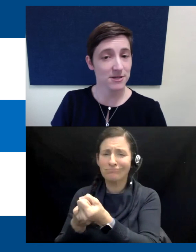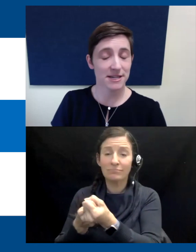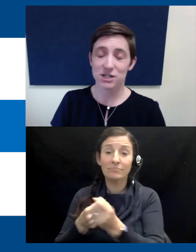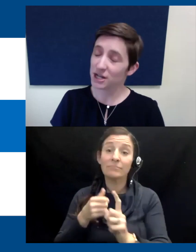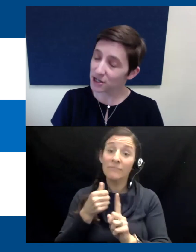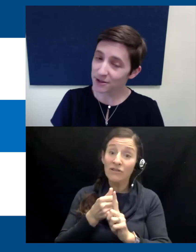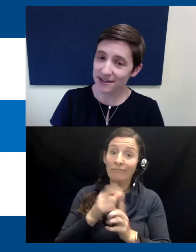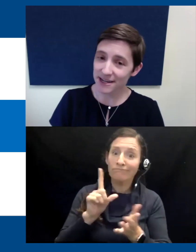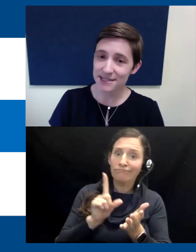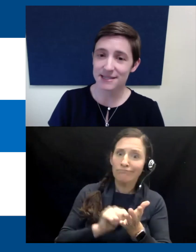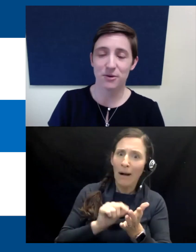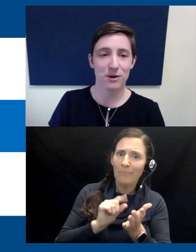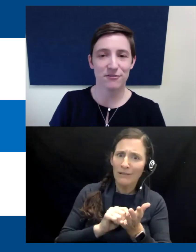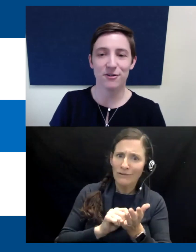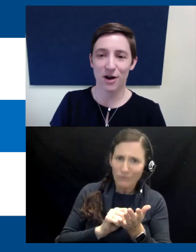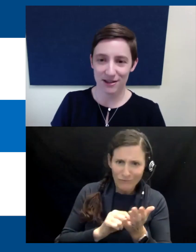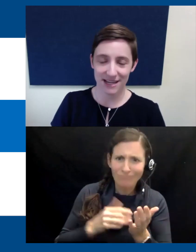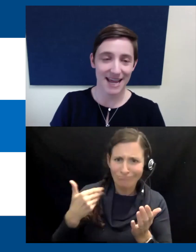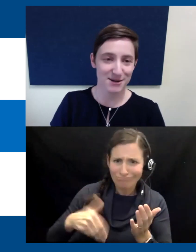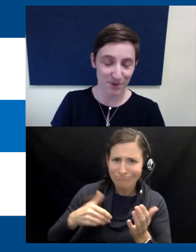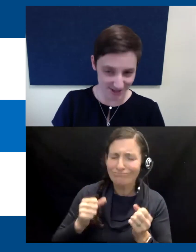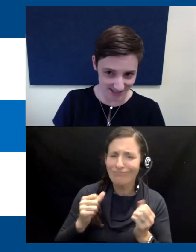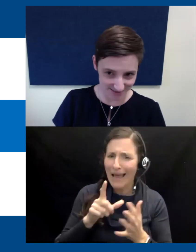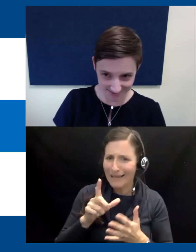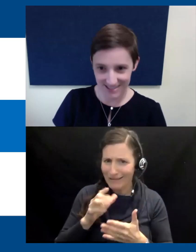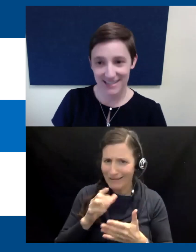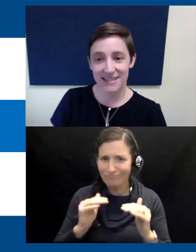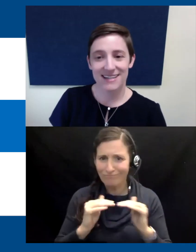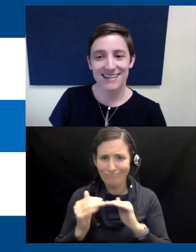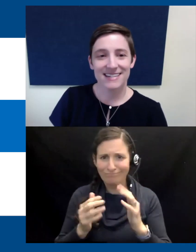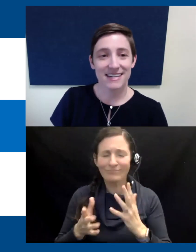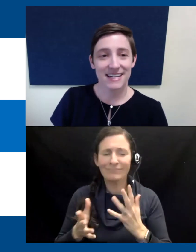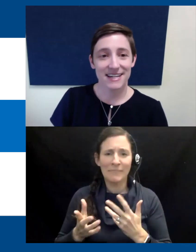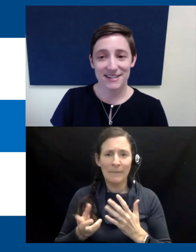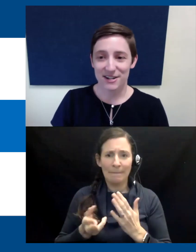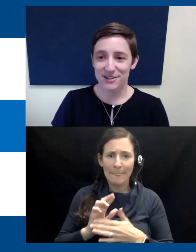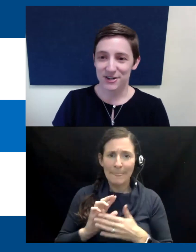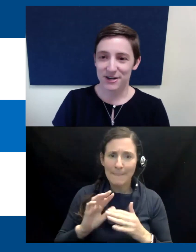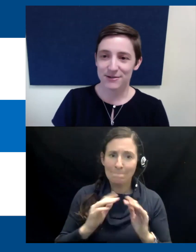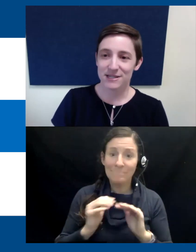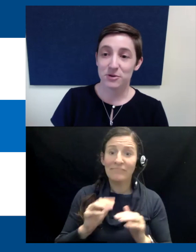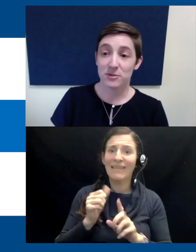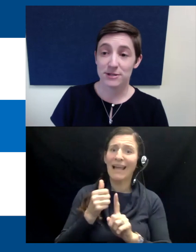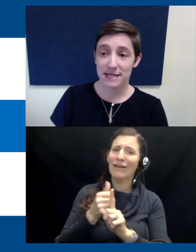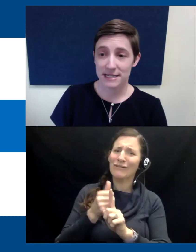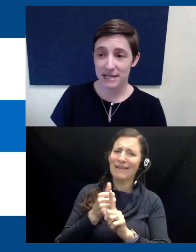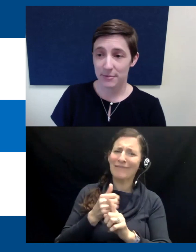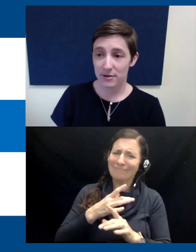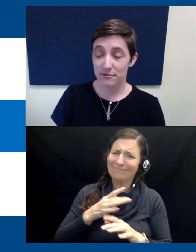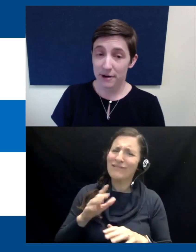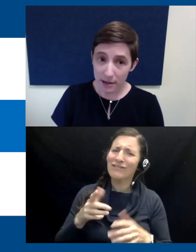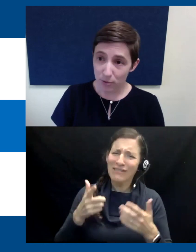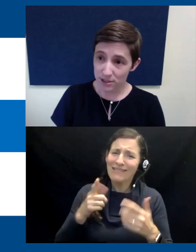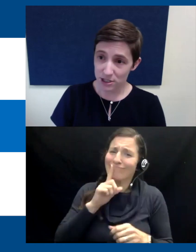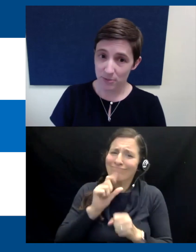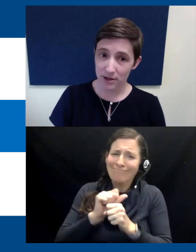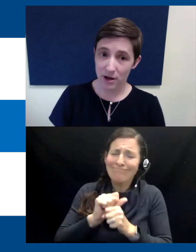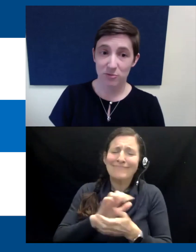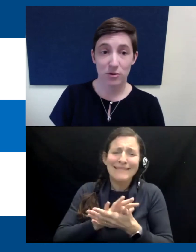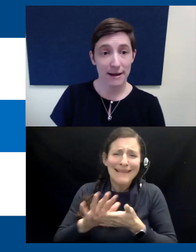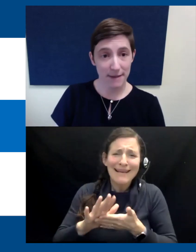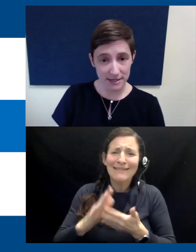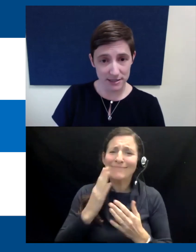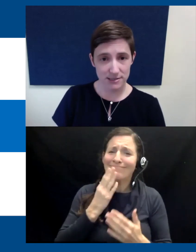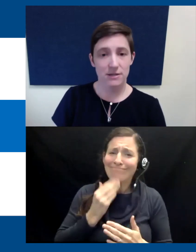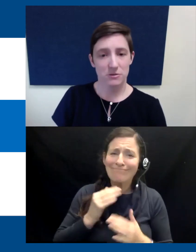happens to be a genuinely nice and wonderful colleague and person. Today, Dr. Zarkowski will be presenting about the very important topic